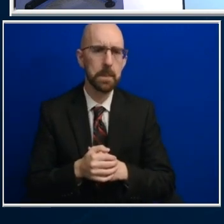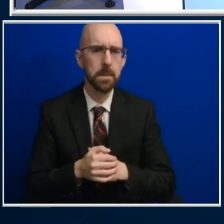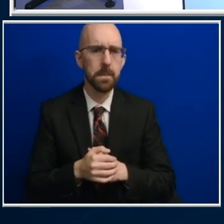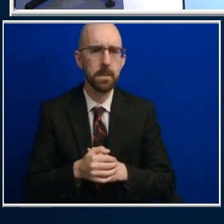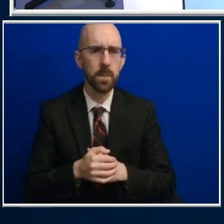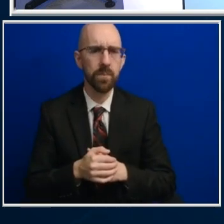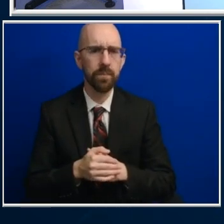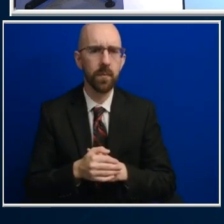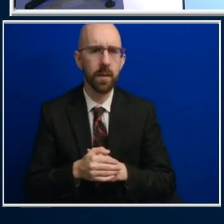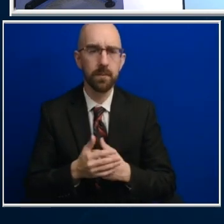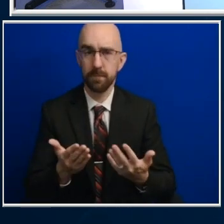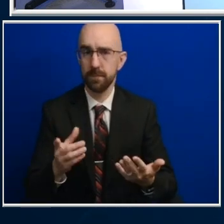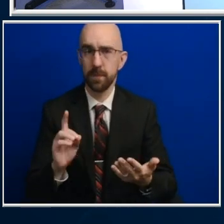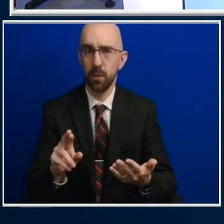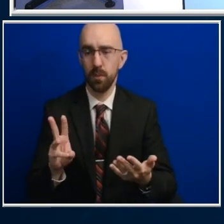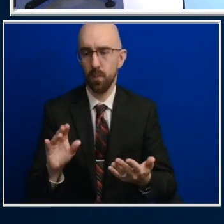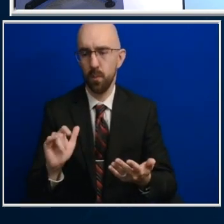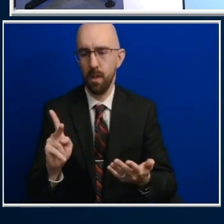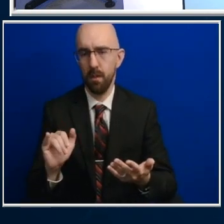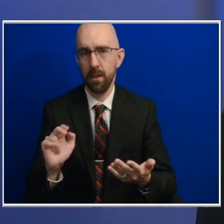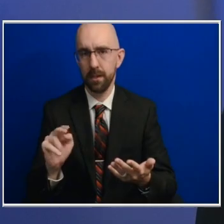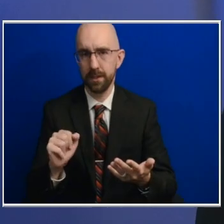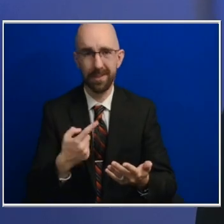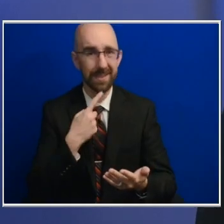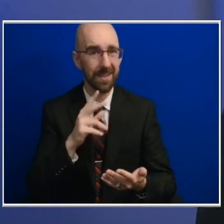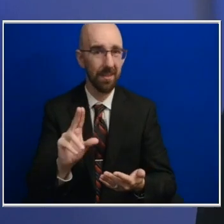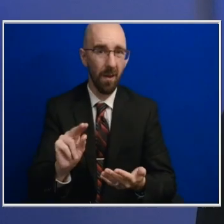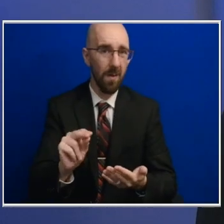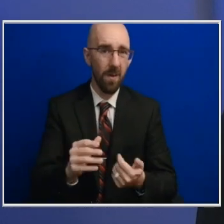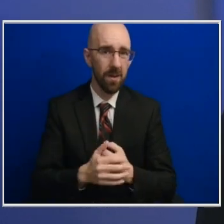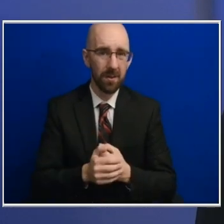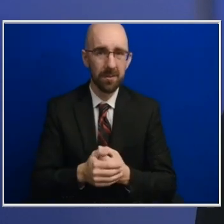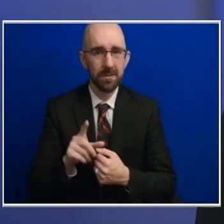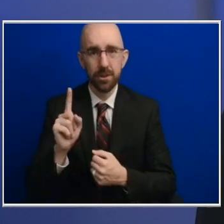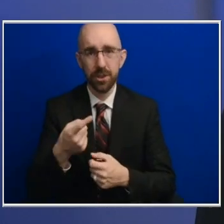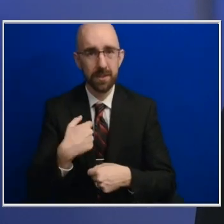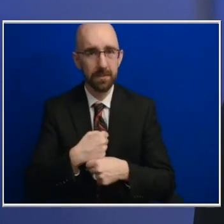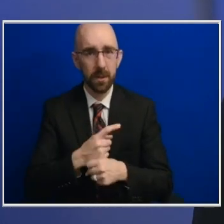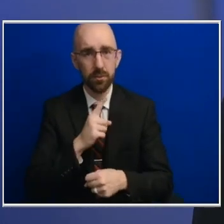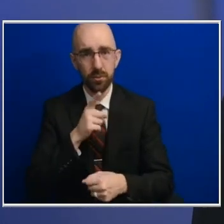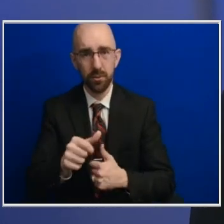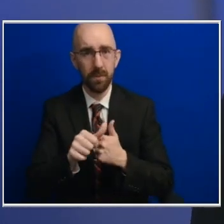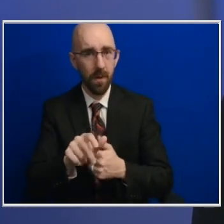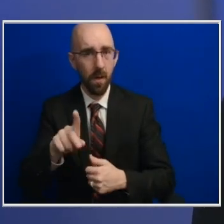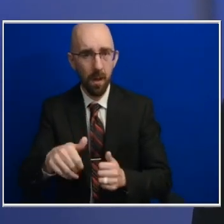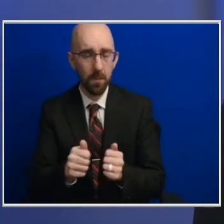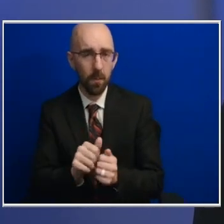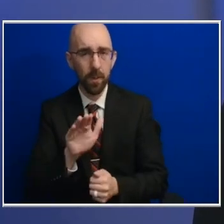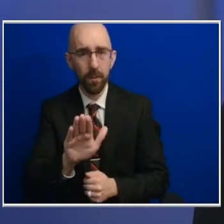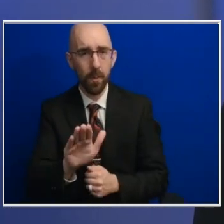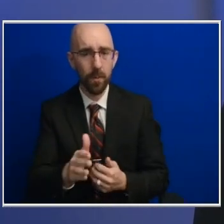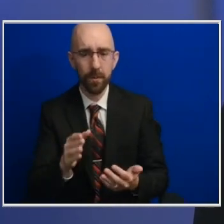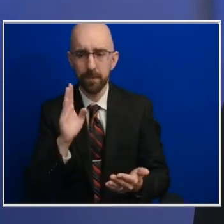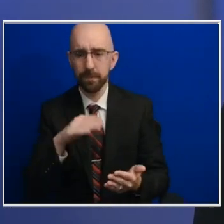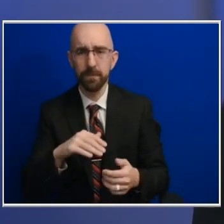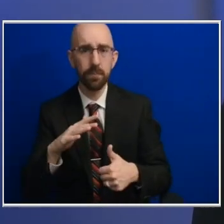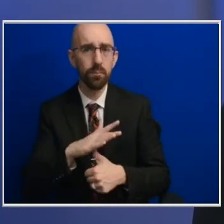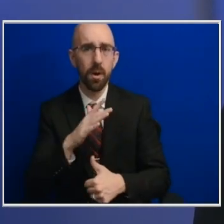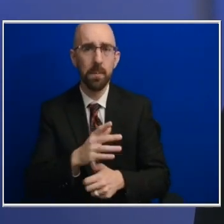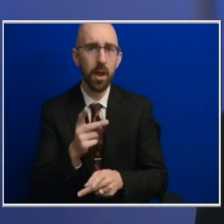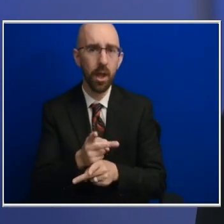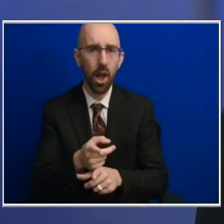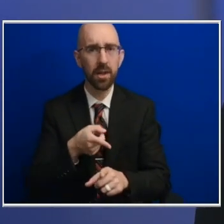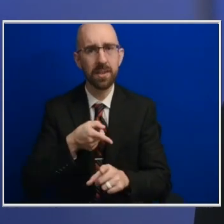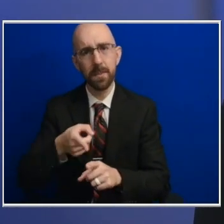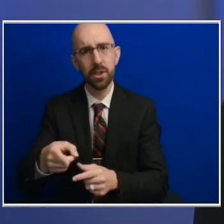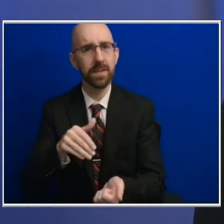Dr. Wilkins? I would say no. I think you just need to make sure that you're following up with your, you know, primary care and specialist physicians, making sure